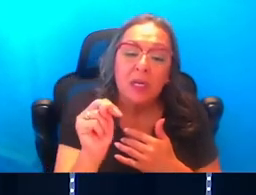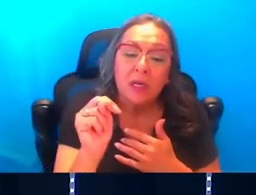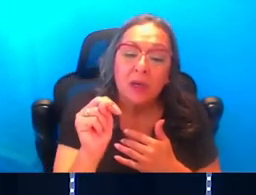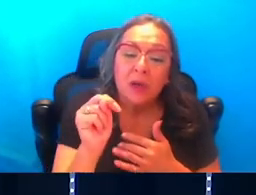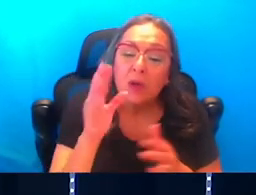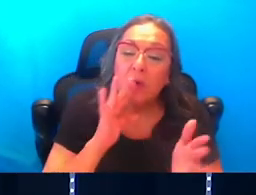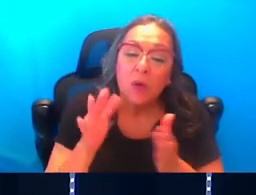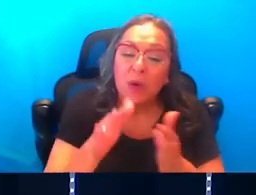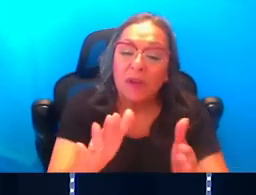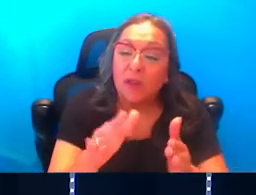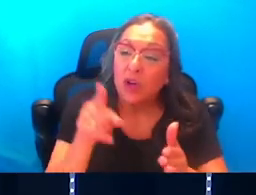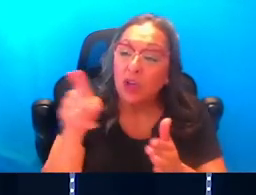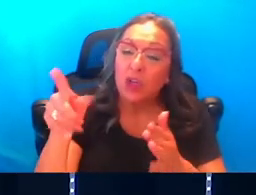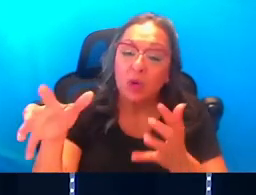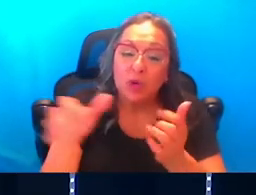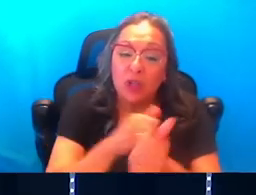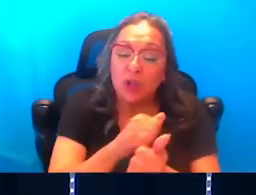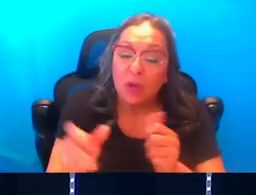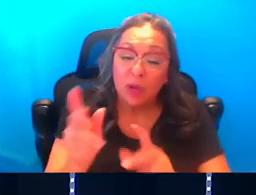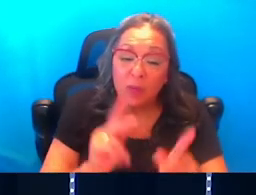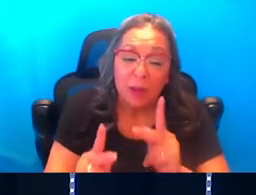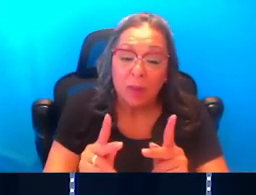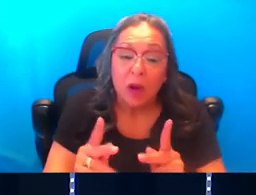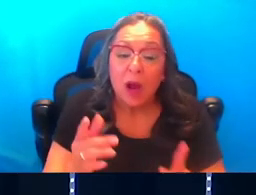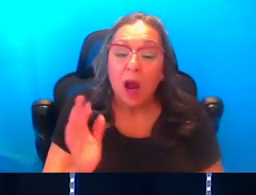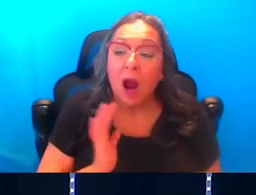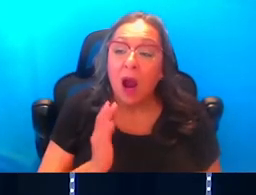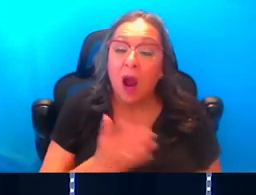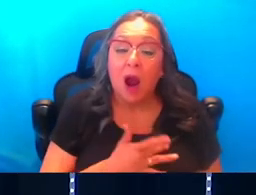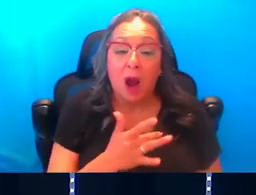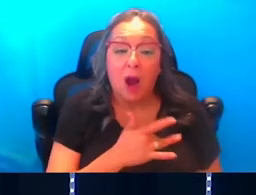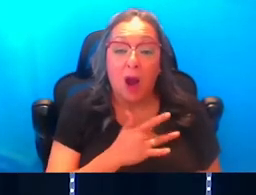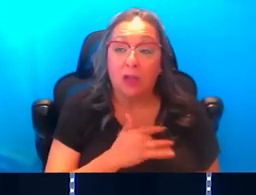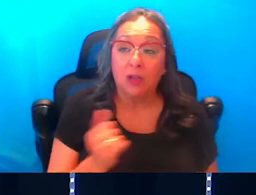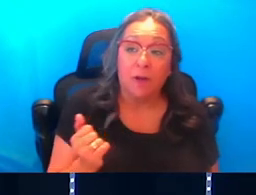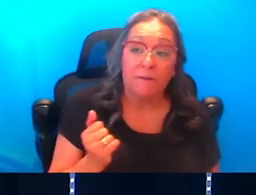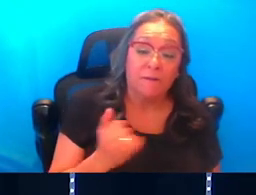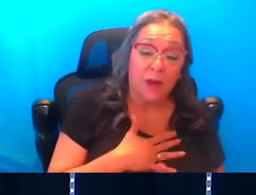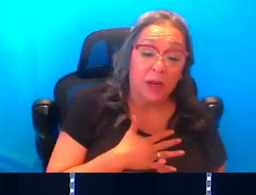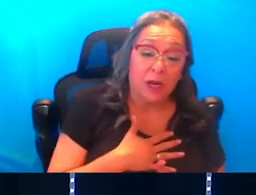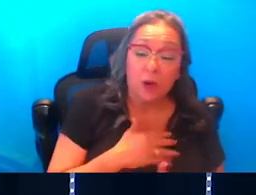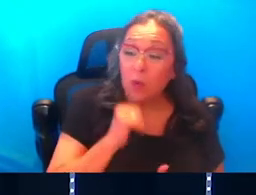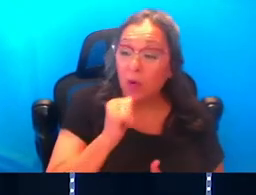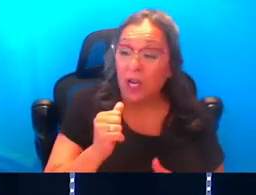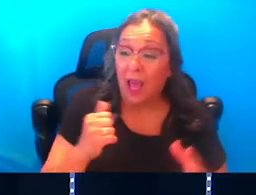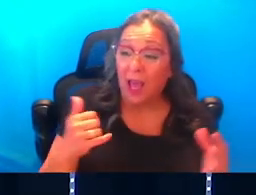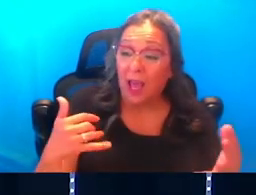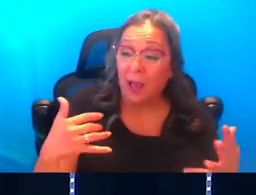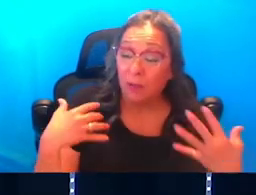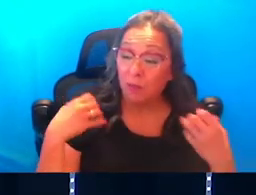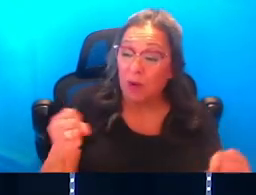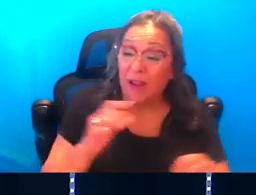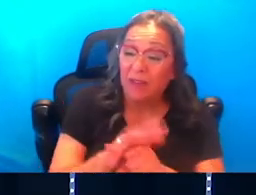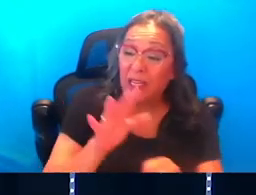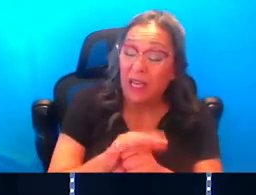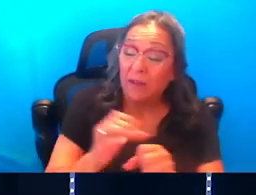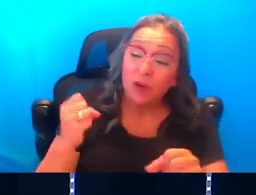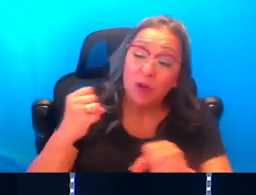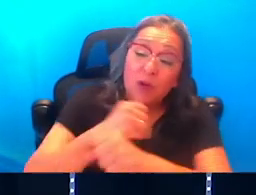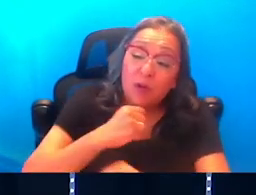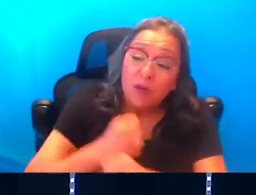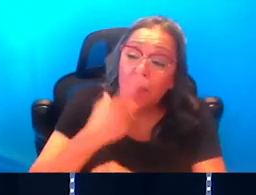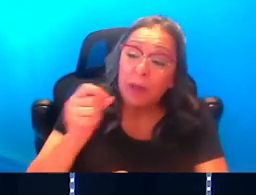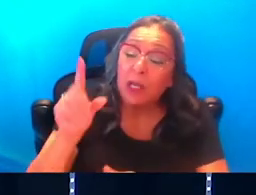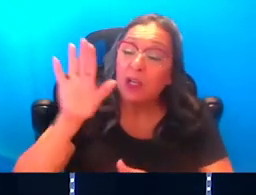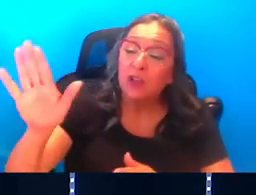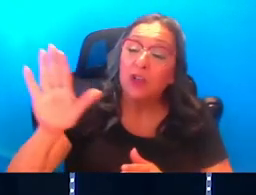just happened recently. No wonder our hearts have melted in fear. No one has the courage to fight after hearing such things. For the Lord your